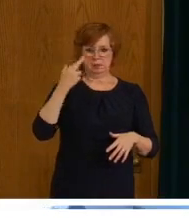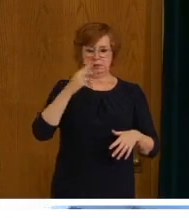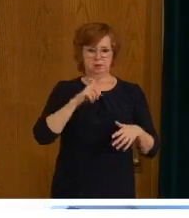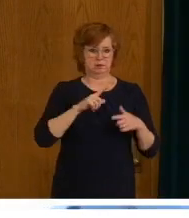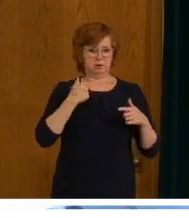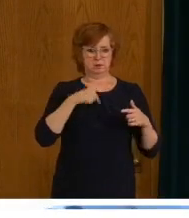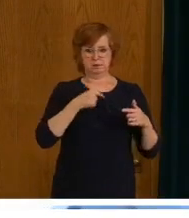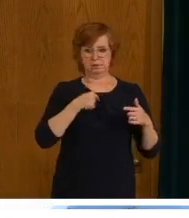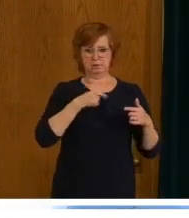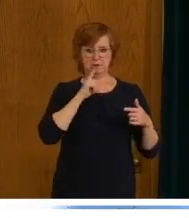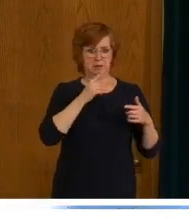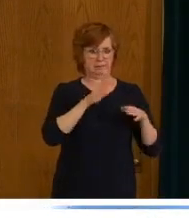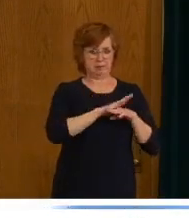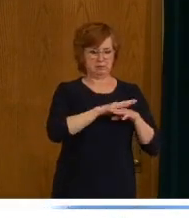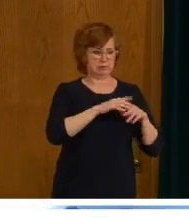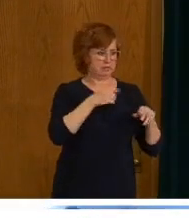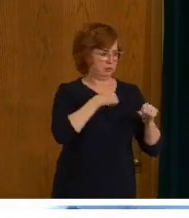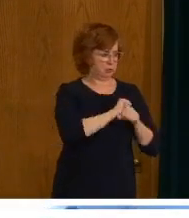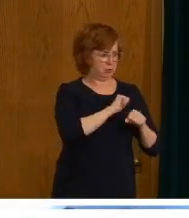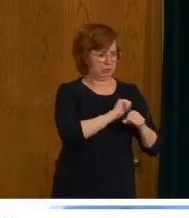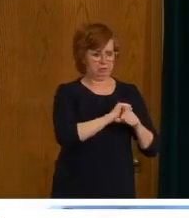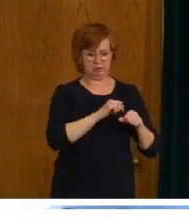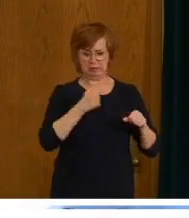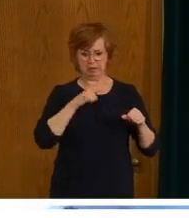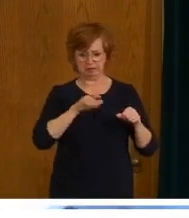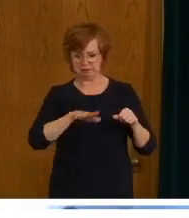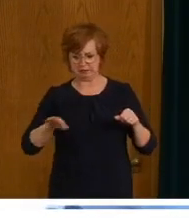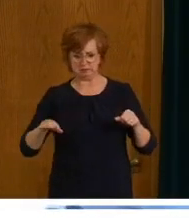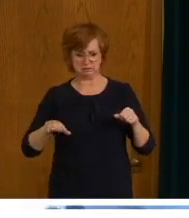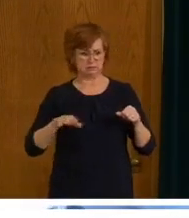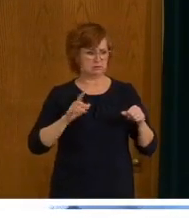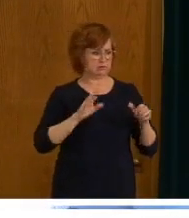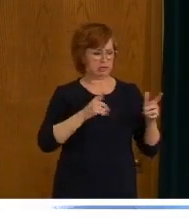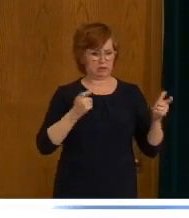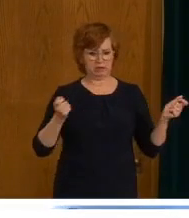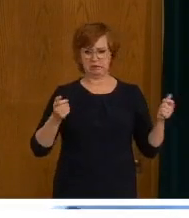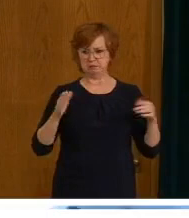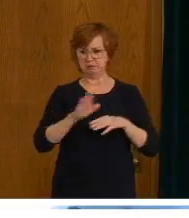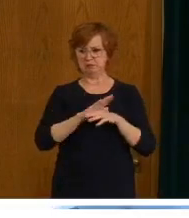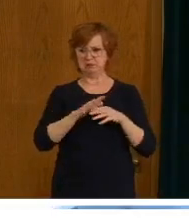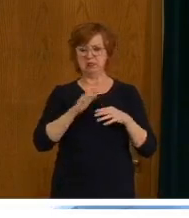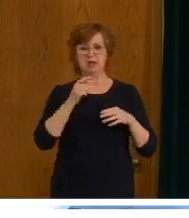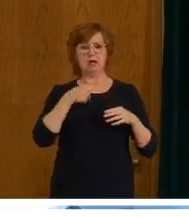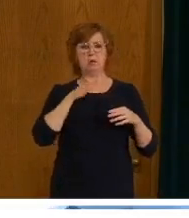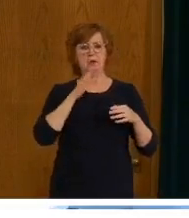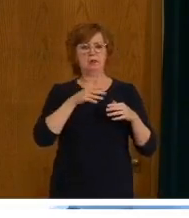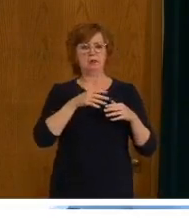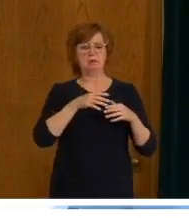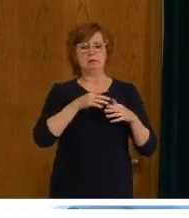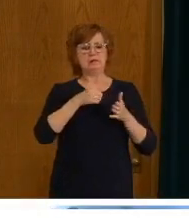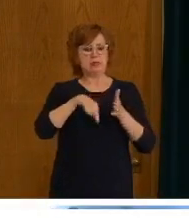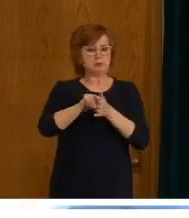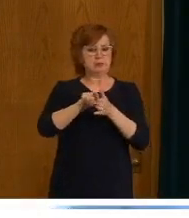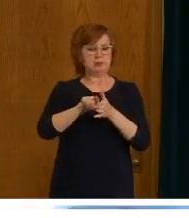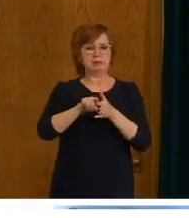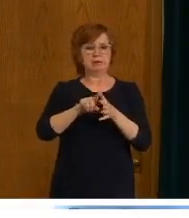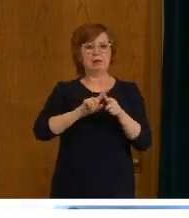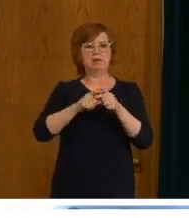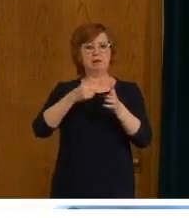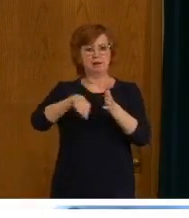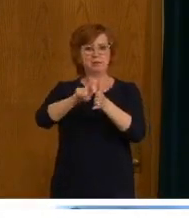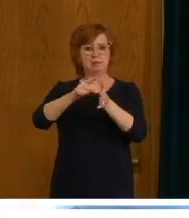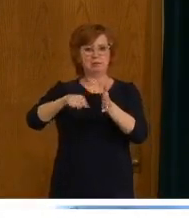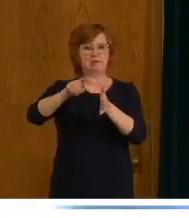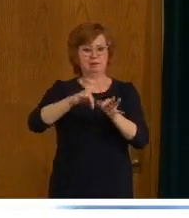and we sometimes put it off that, okay, I'll get my first dose, but maybe next week. And I think we shouldn't put it